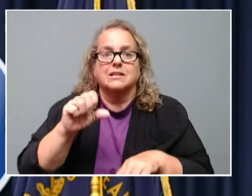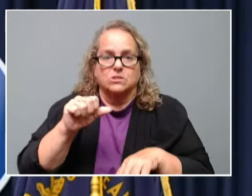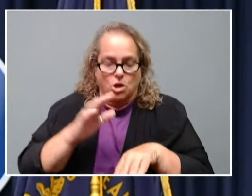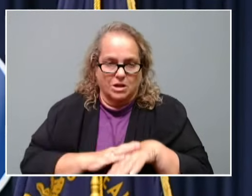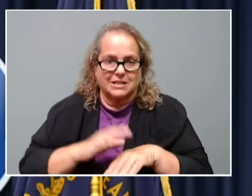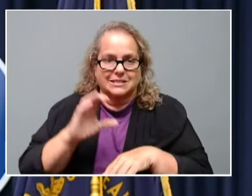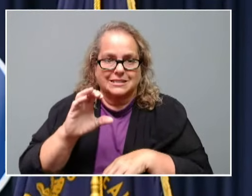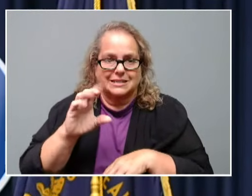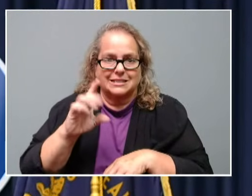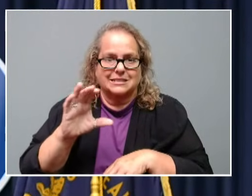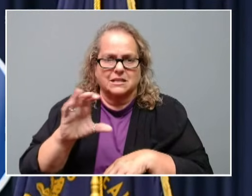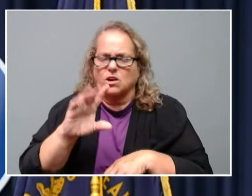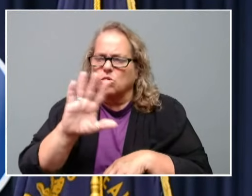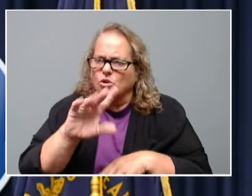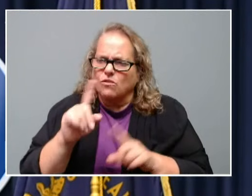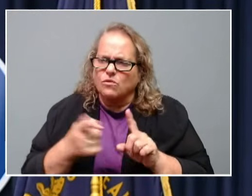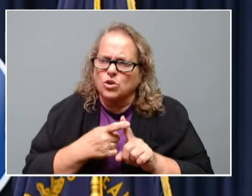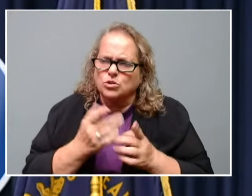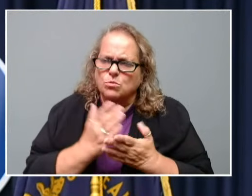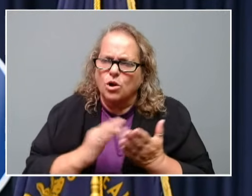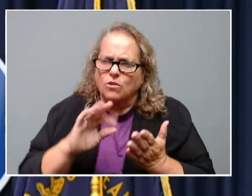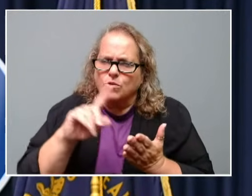first part of the question that I missed?